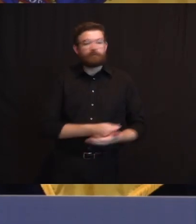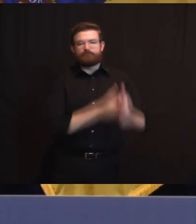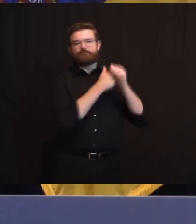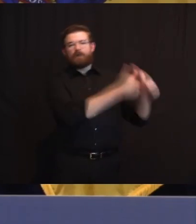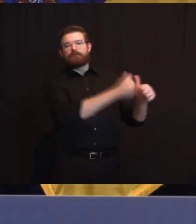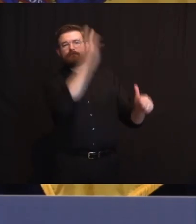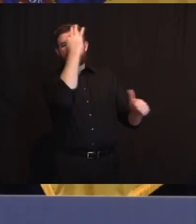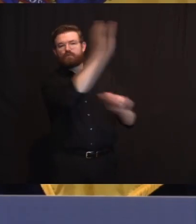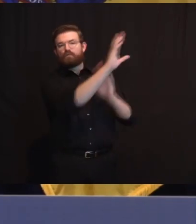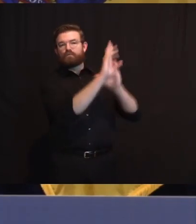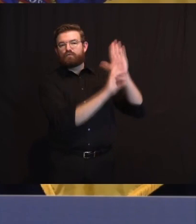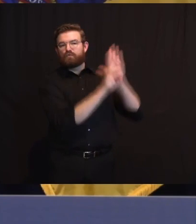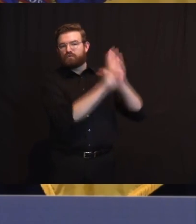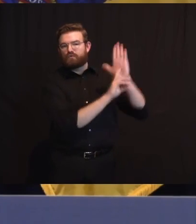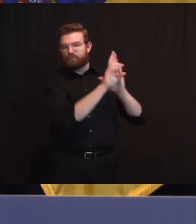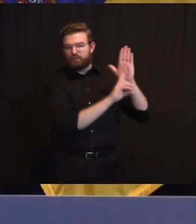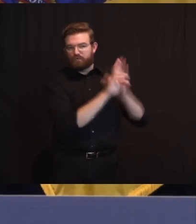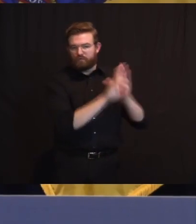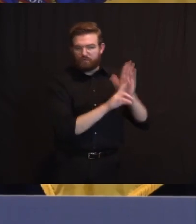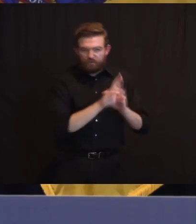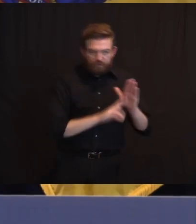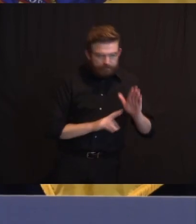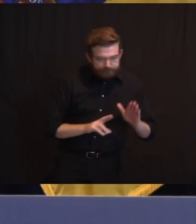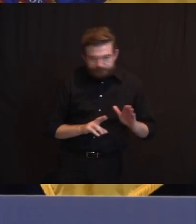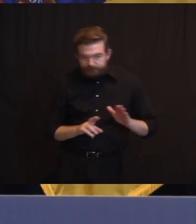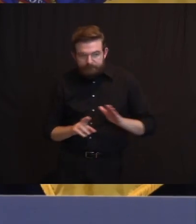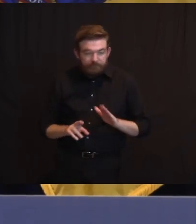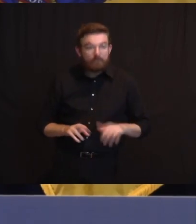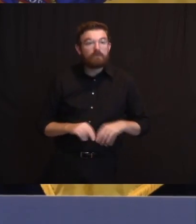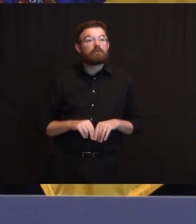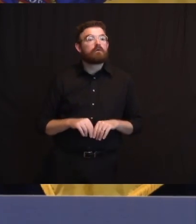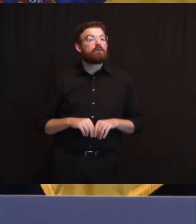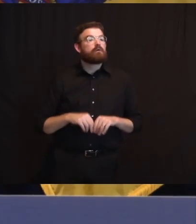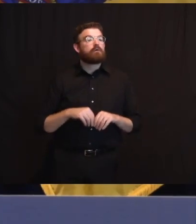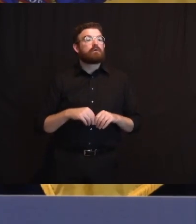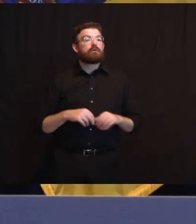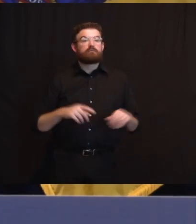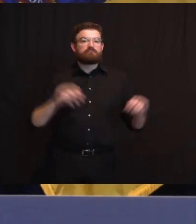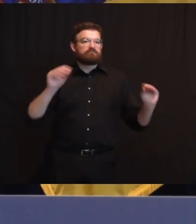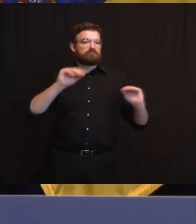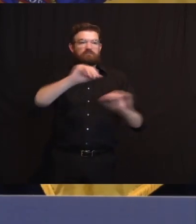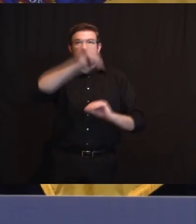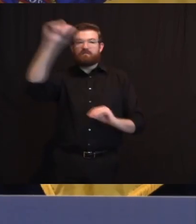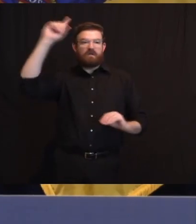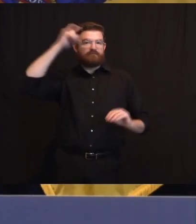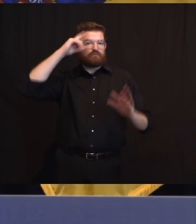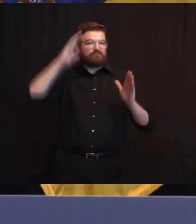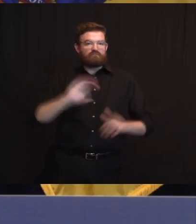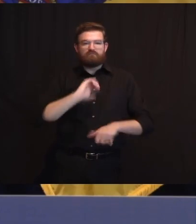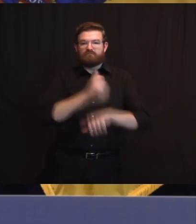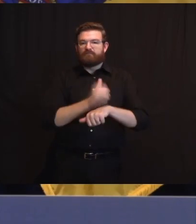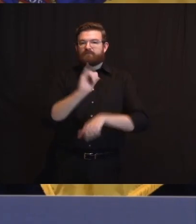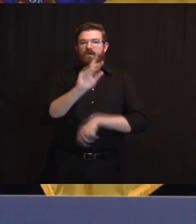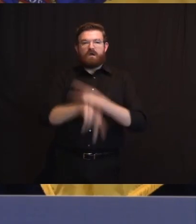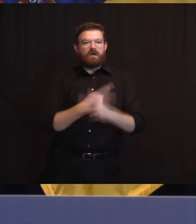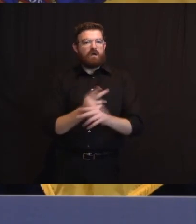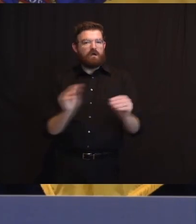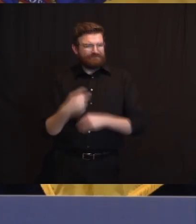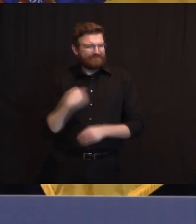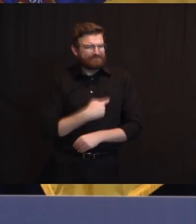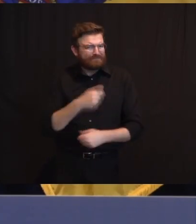done in the country. And given the scale of federal funding coming into the state, we have to be very careful to ensure we're following the rules and regulations from